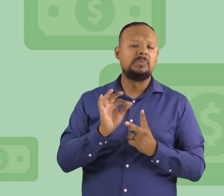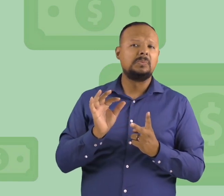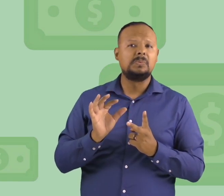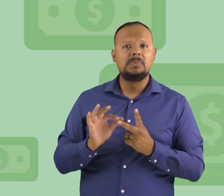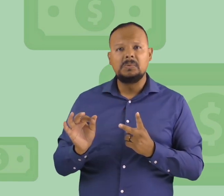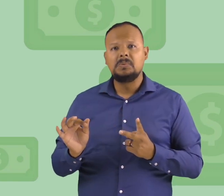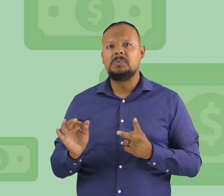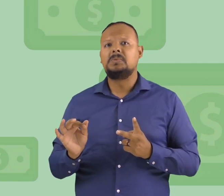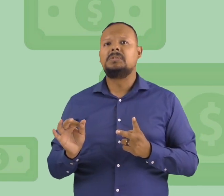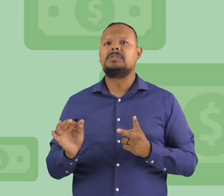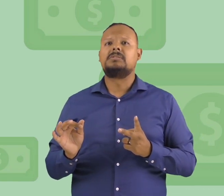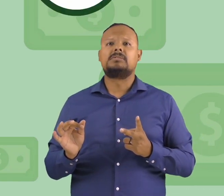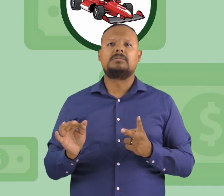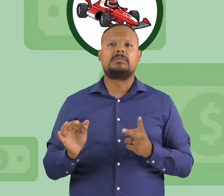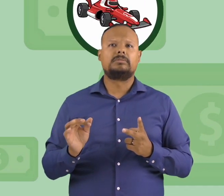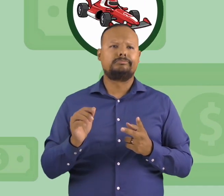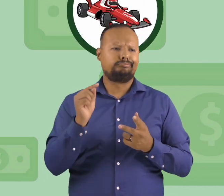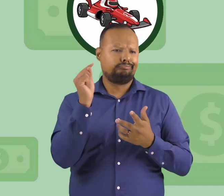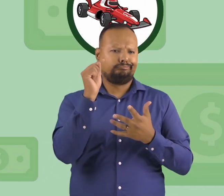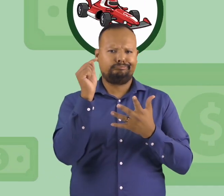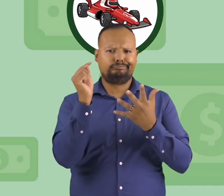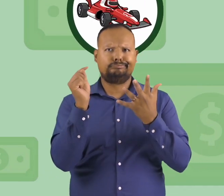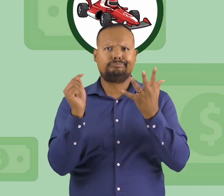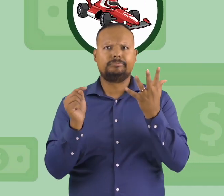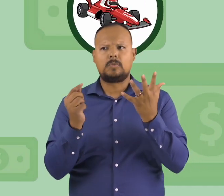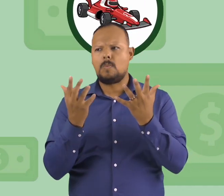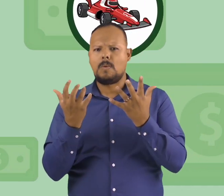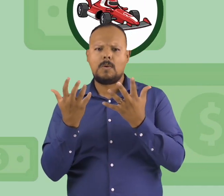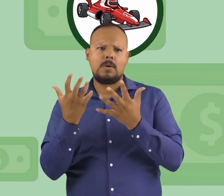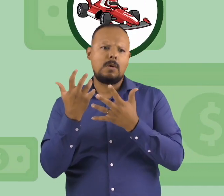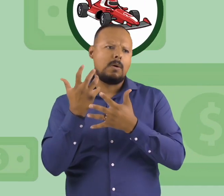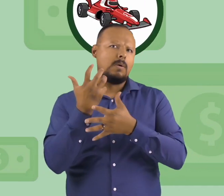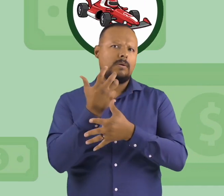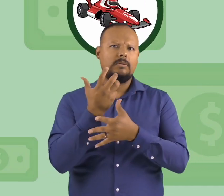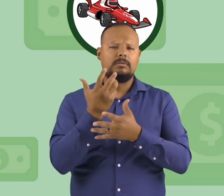have to choose between two, or more, wants.